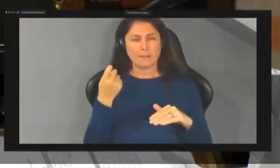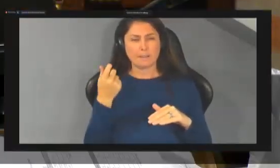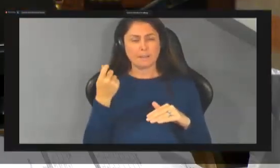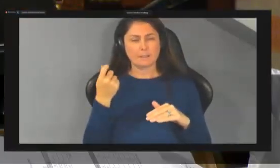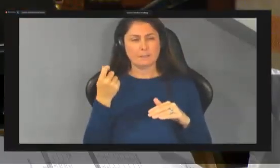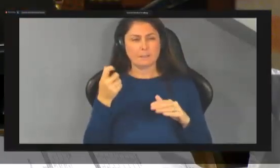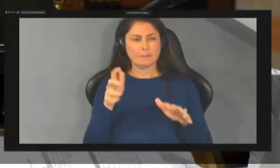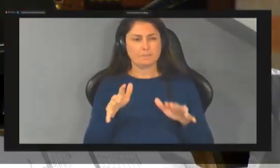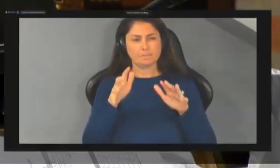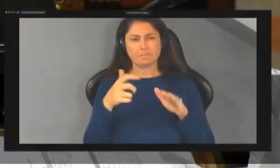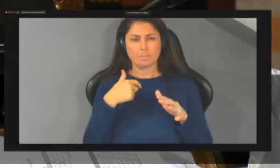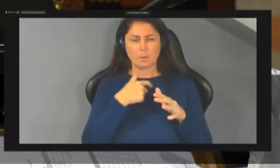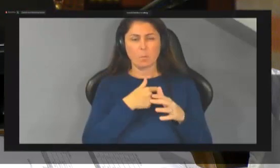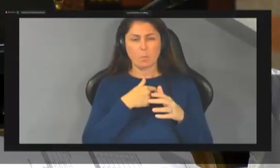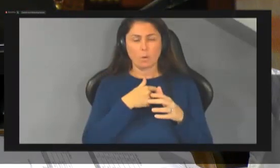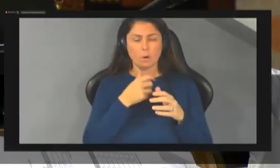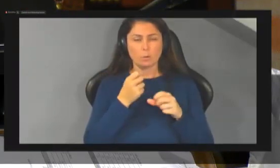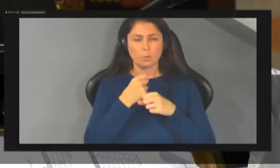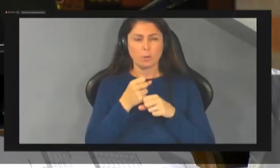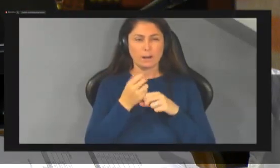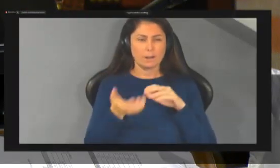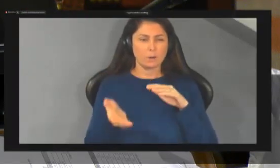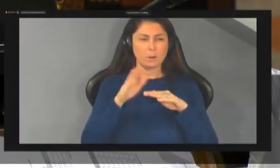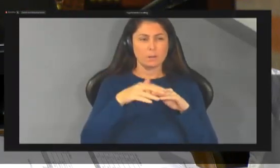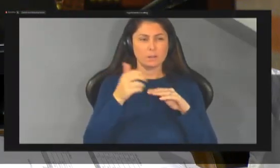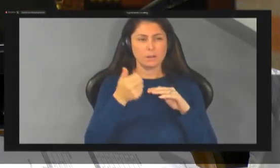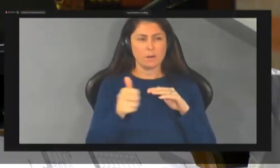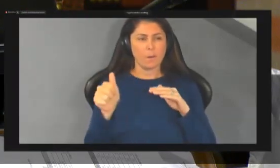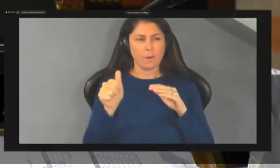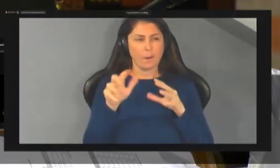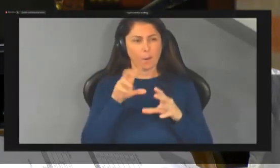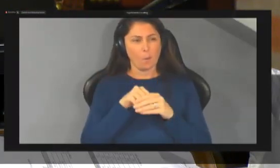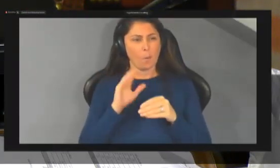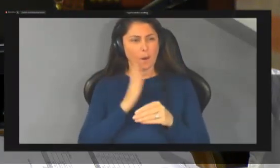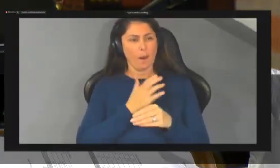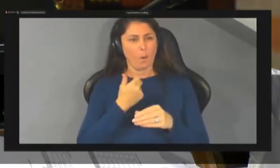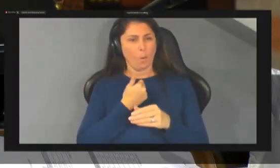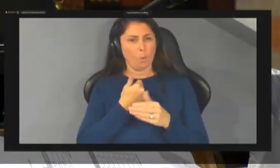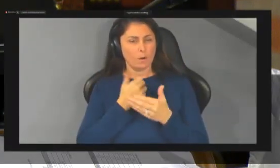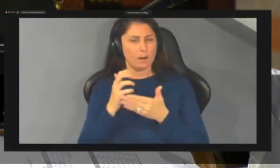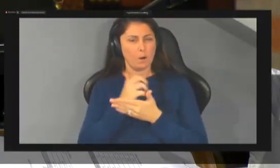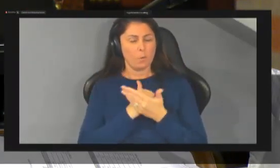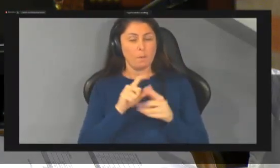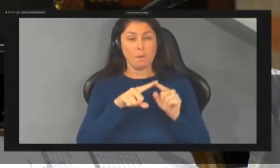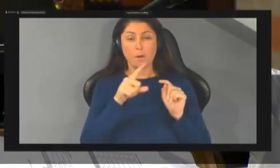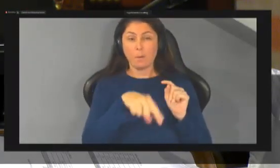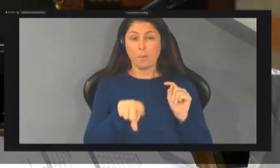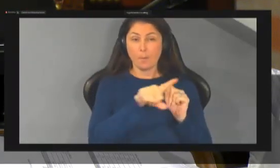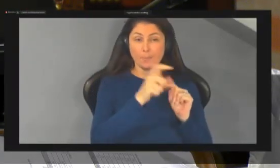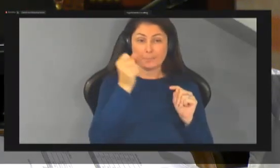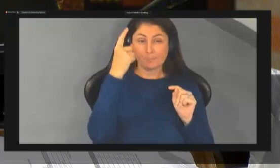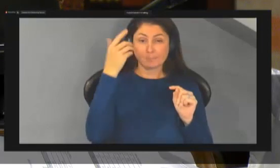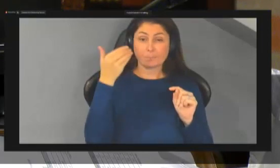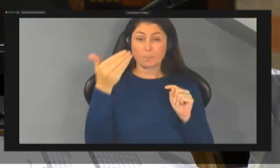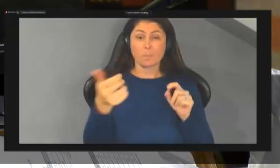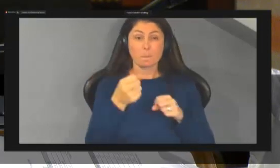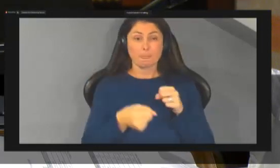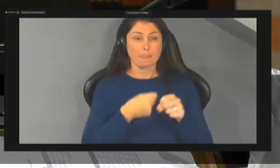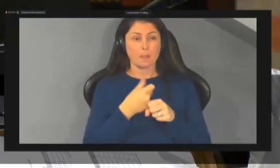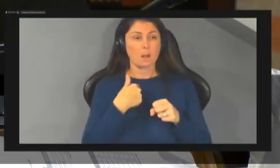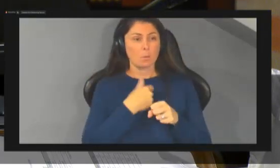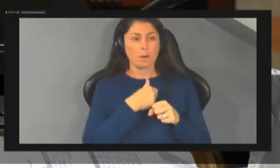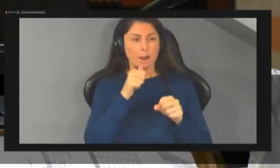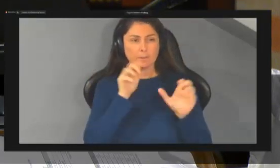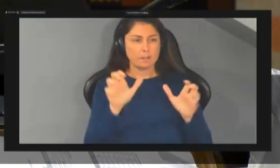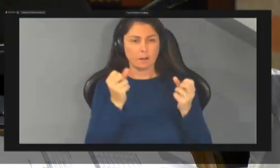we're creating or increasing anything, including our own salaries. But I think what people need to understand is over the years we haven't done a lot of this stuff.